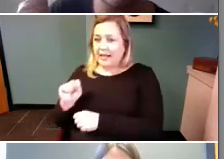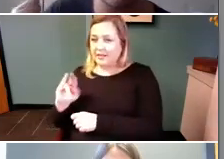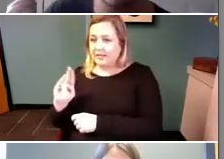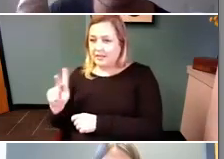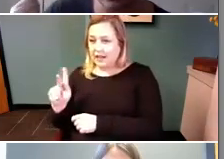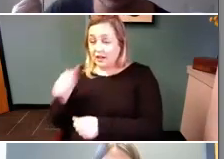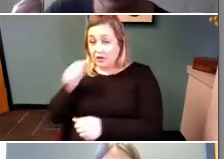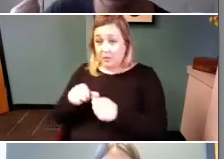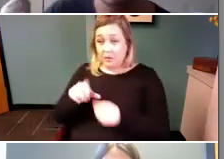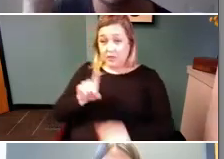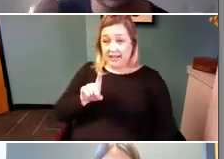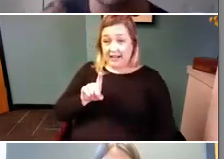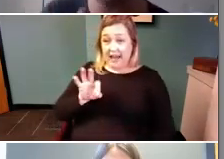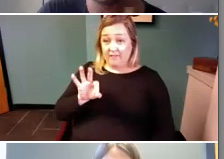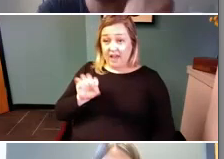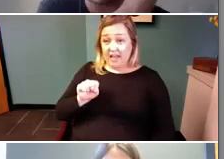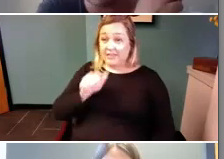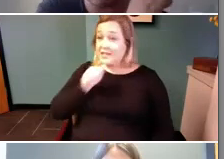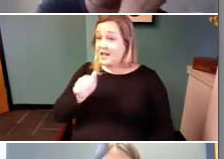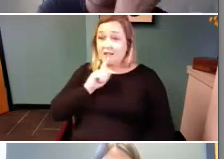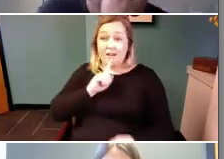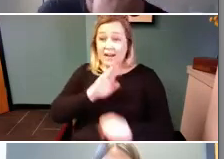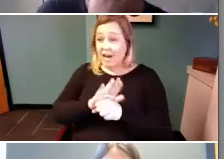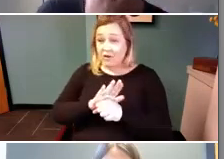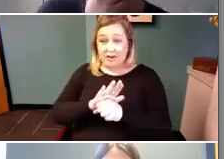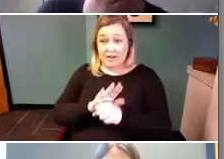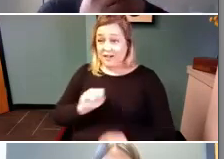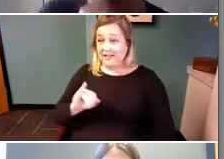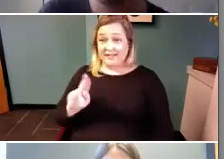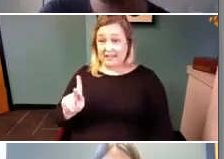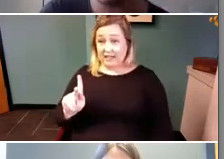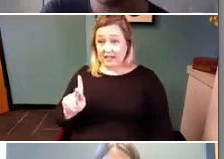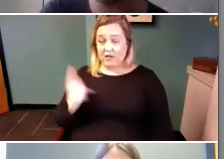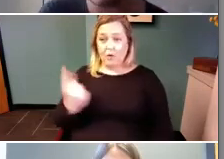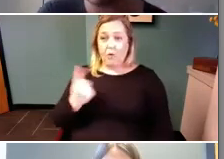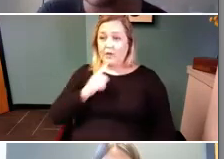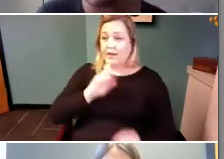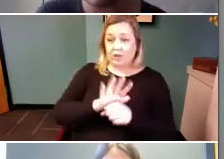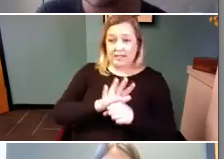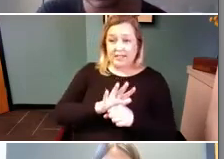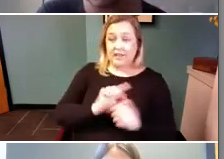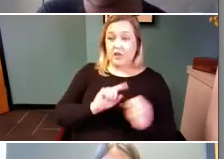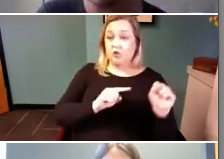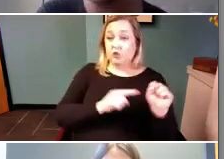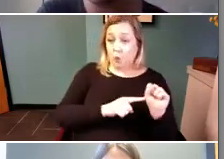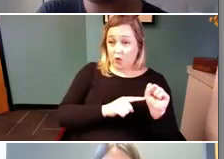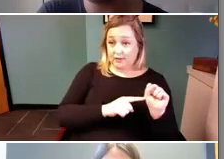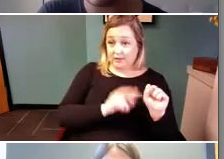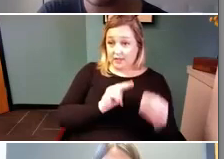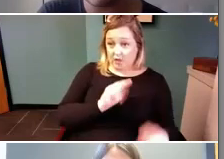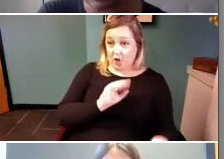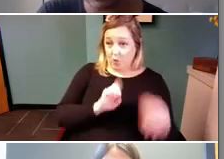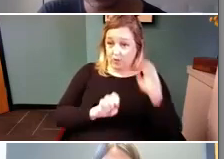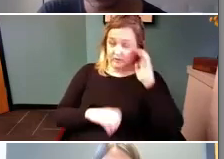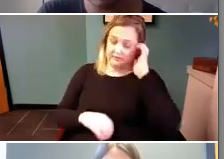not guarantee you sink nodes. It guarantees you a source node, right? So in that particular scenario, if